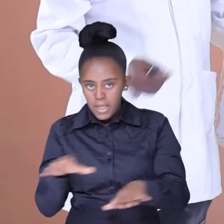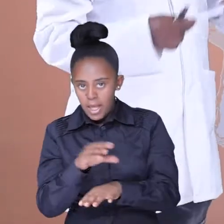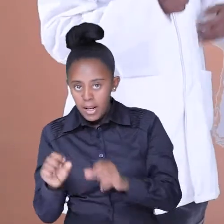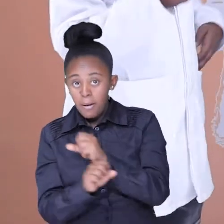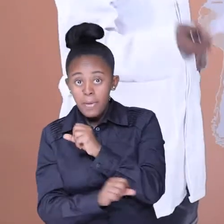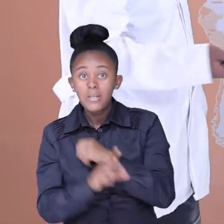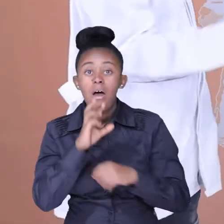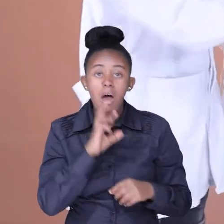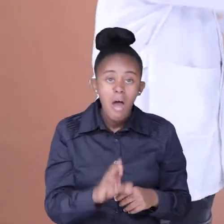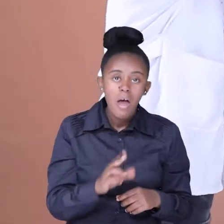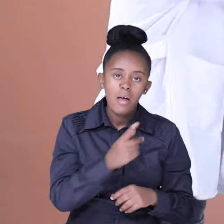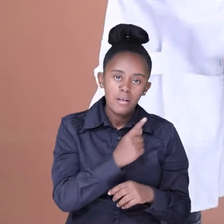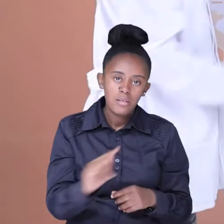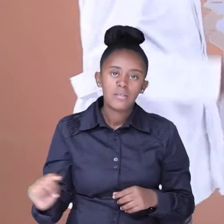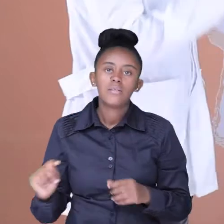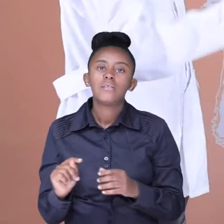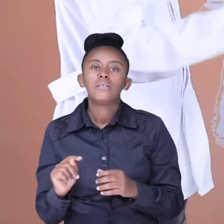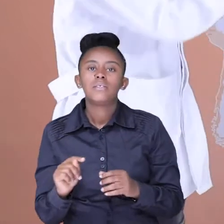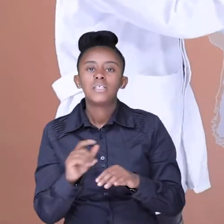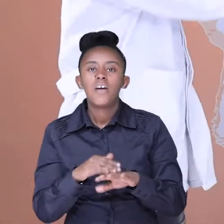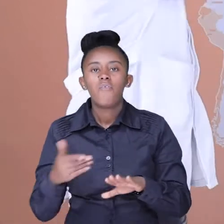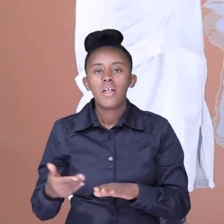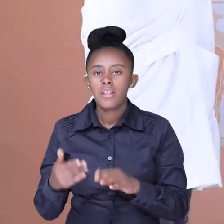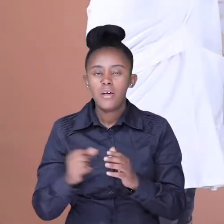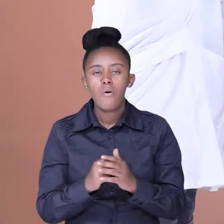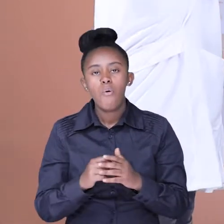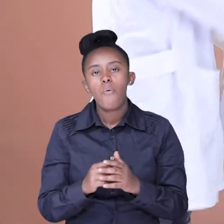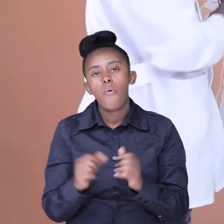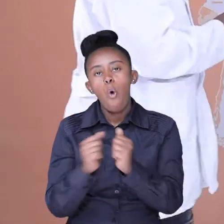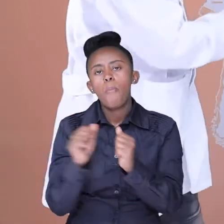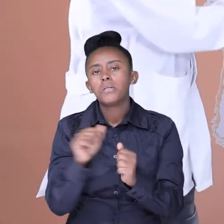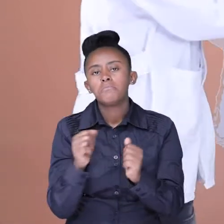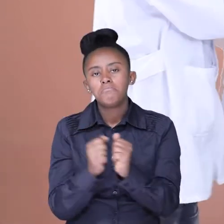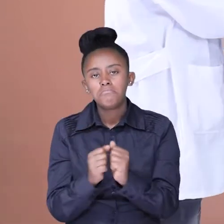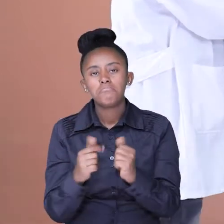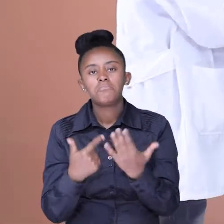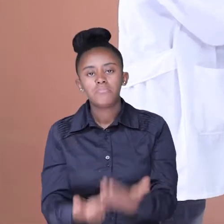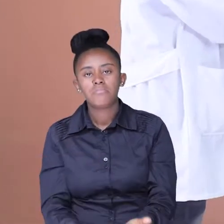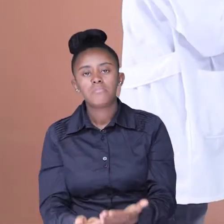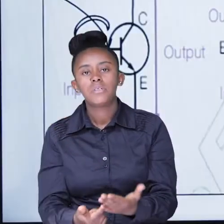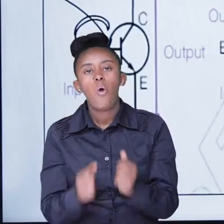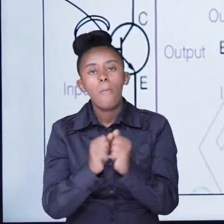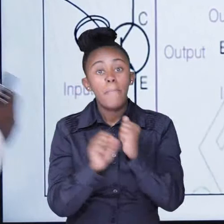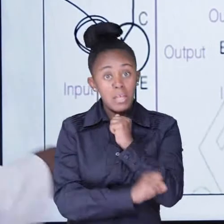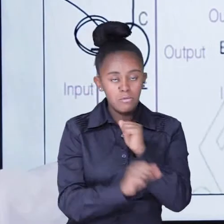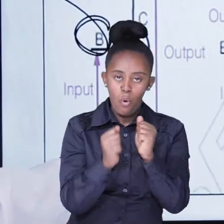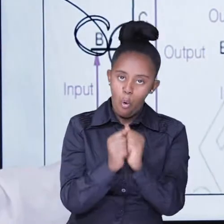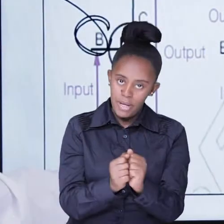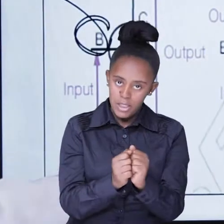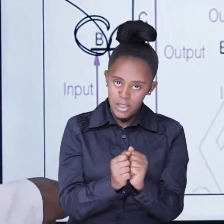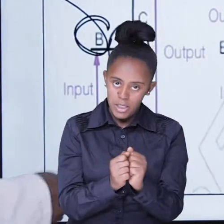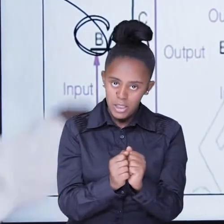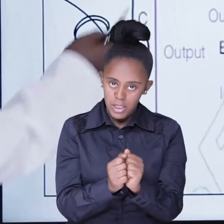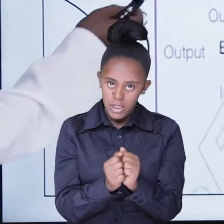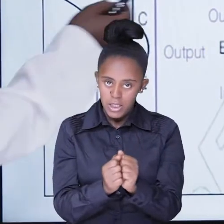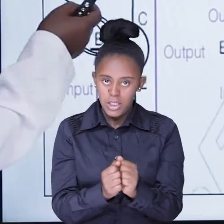what? The inevitable common for the base. Here is the base is a common. The